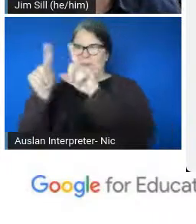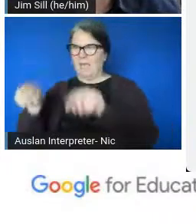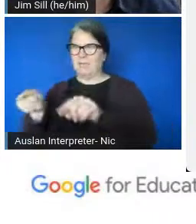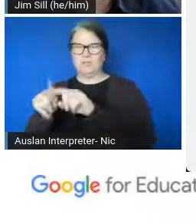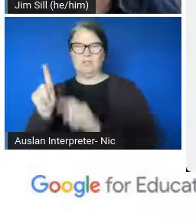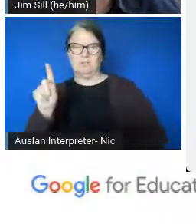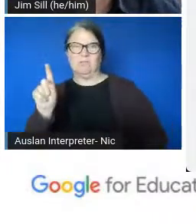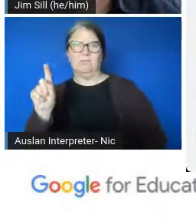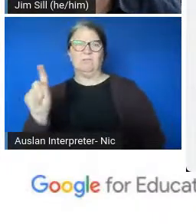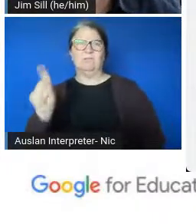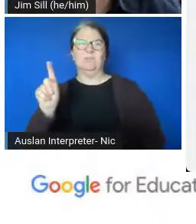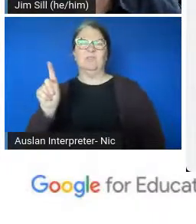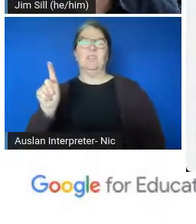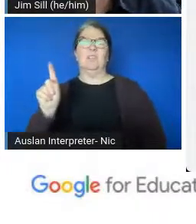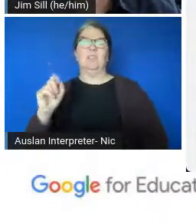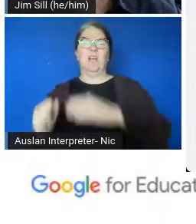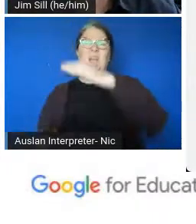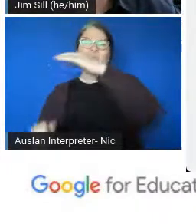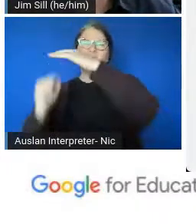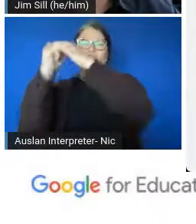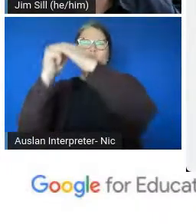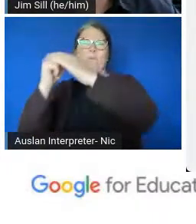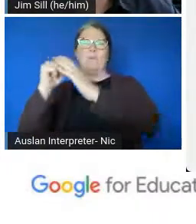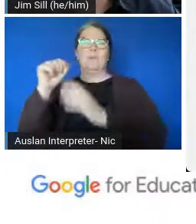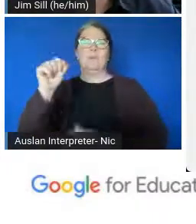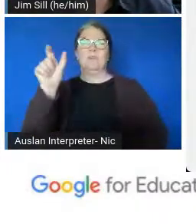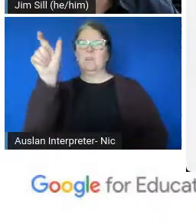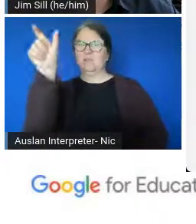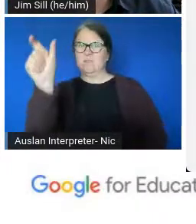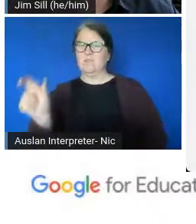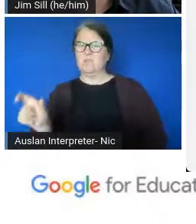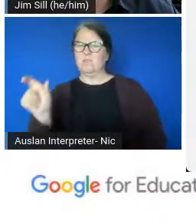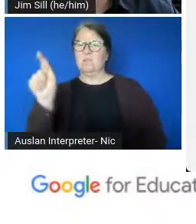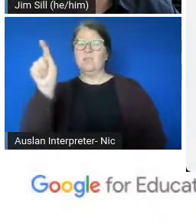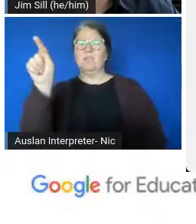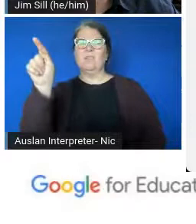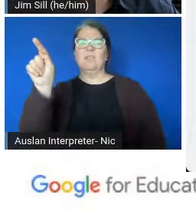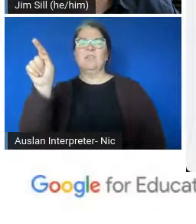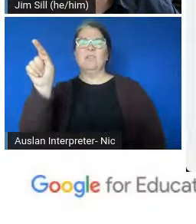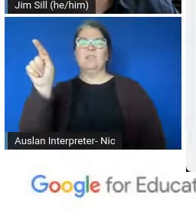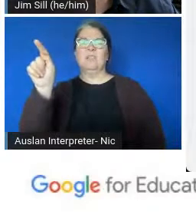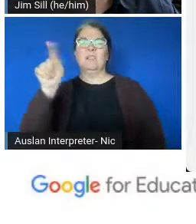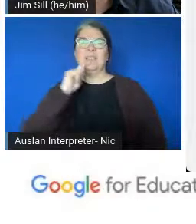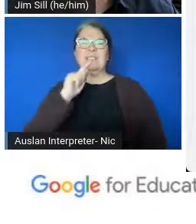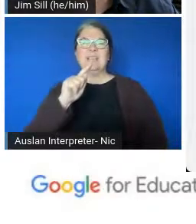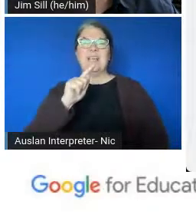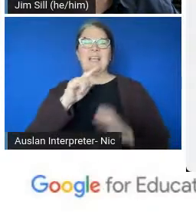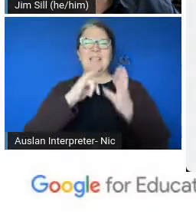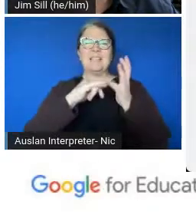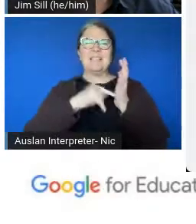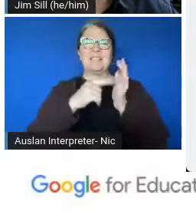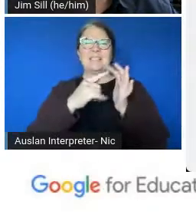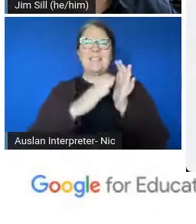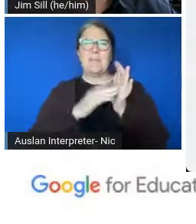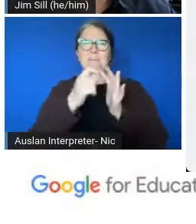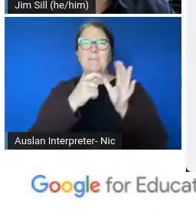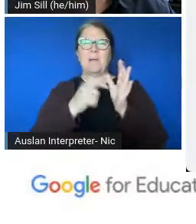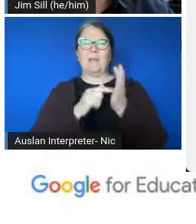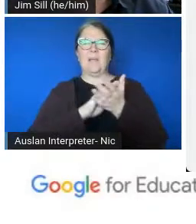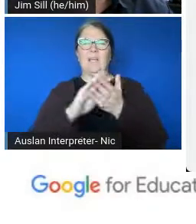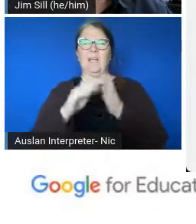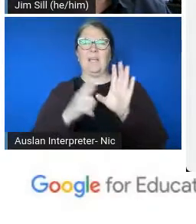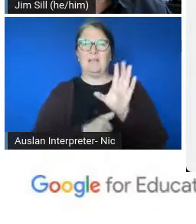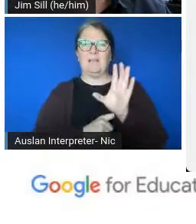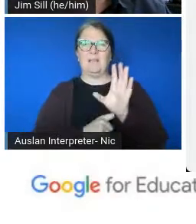can see that up the top right-hand corner here on the page layout, sympathy turned up the top here. So now if I click between